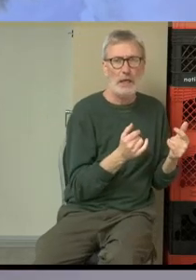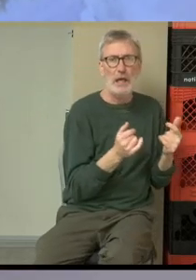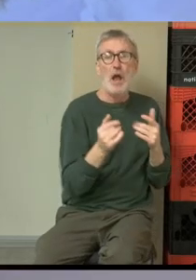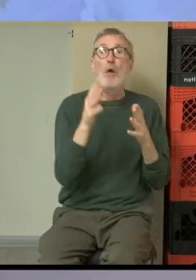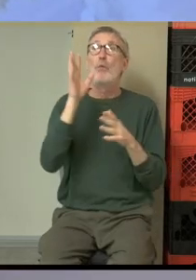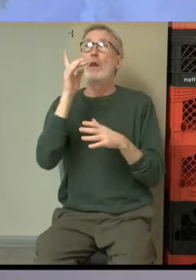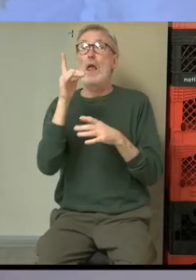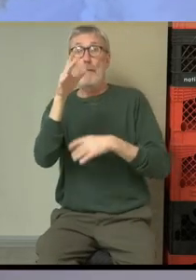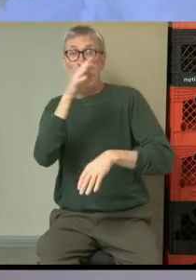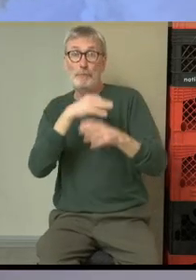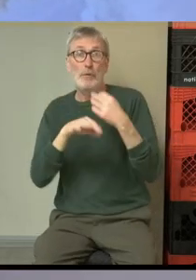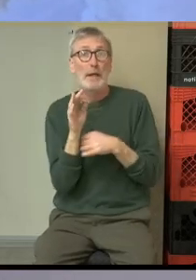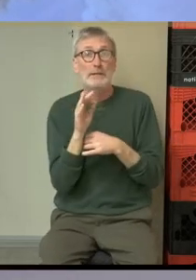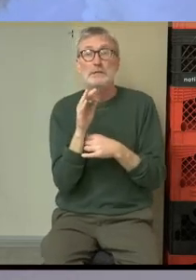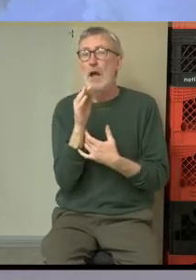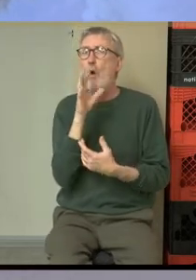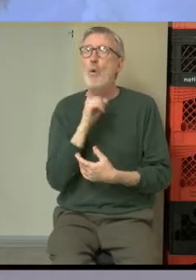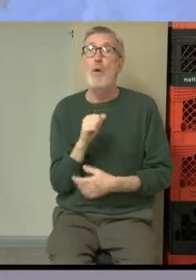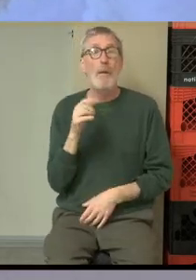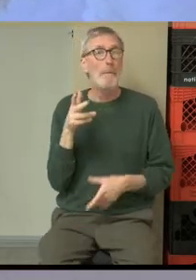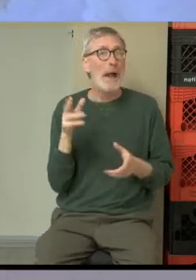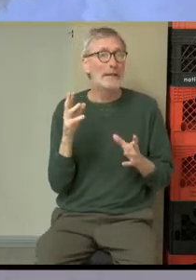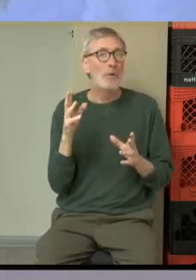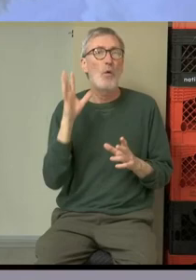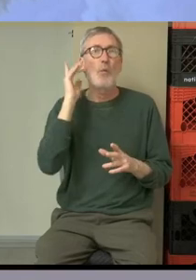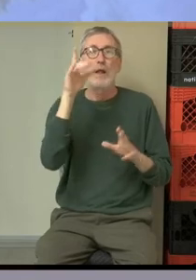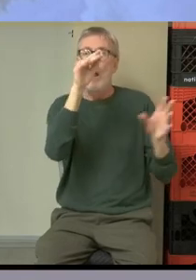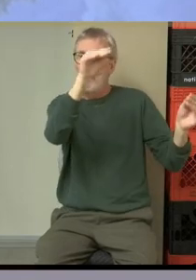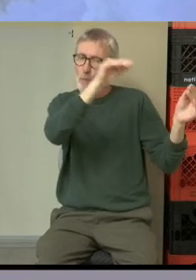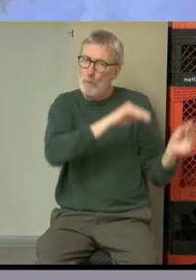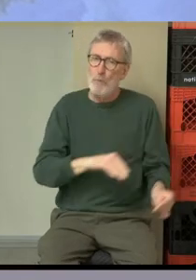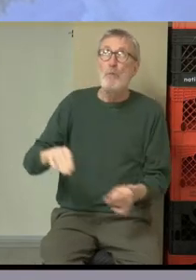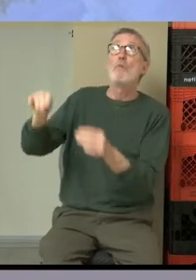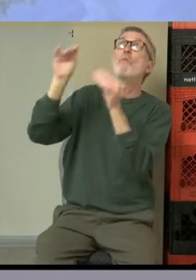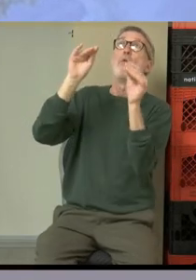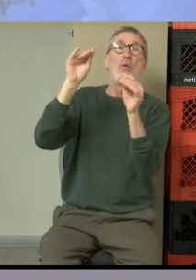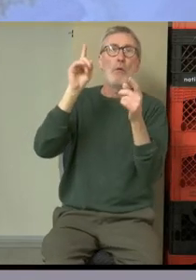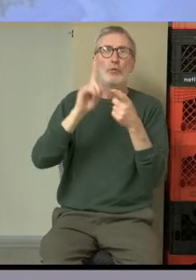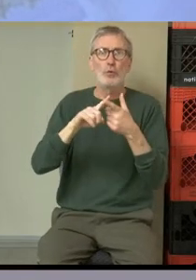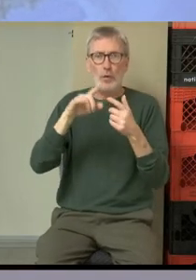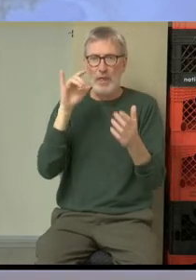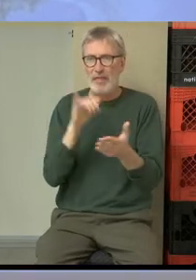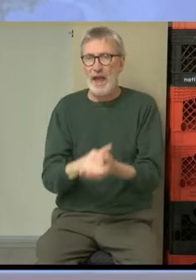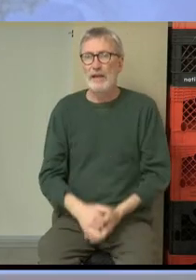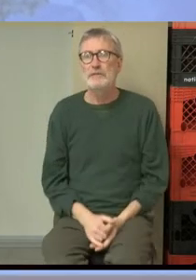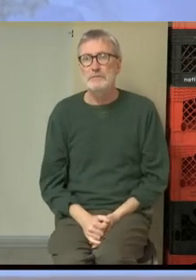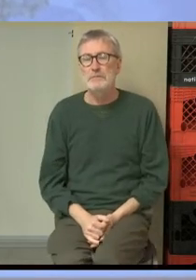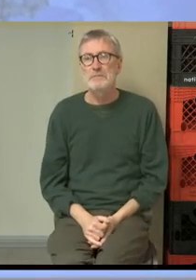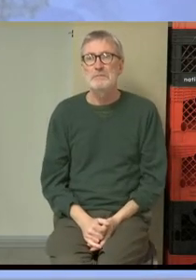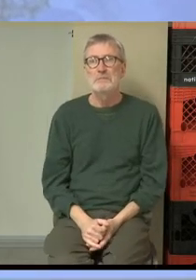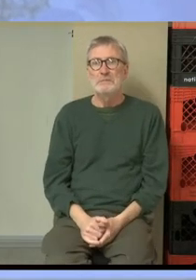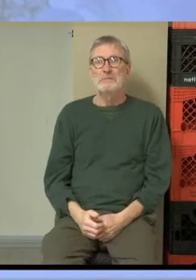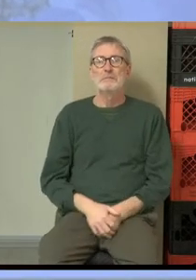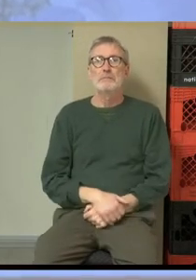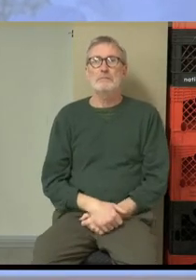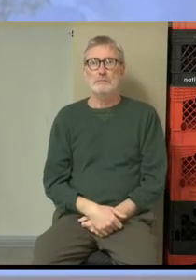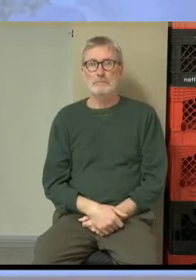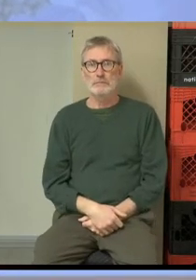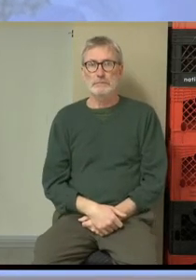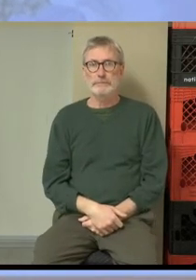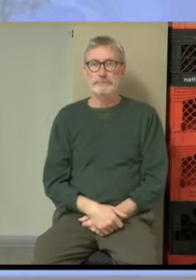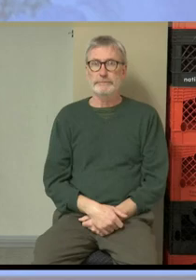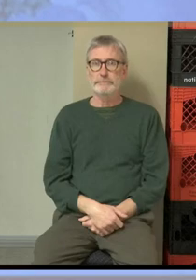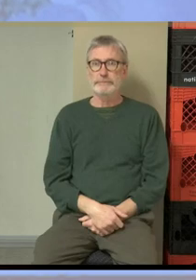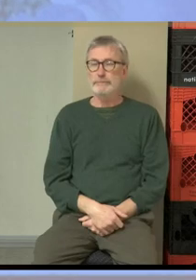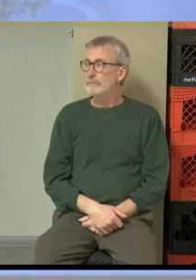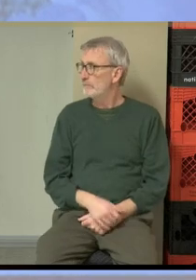taking place of that old location. This would move those up to this kind of back corner of the park. So you're chopping the